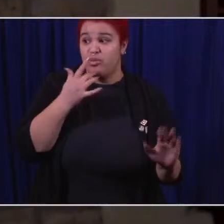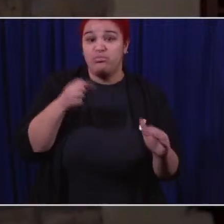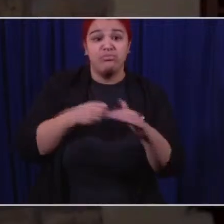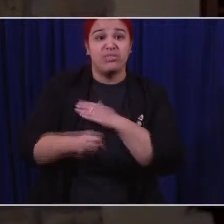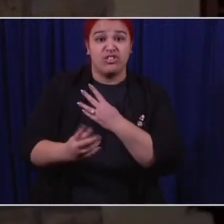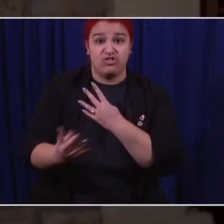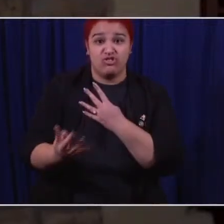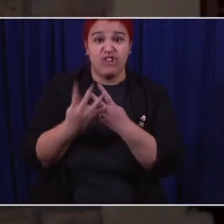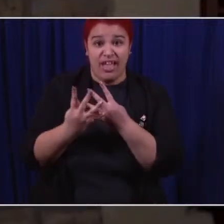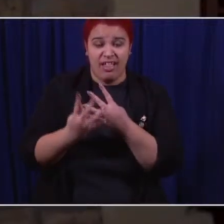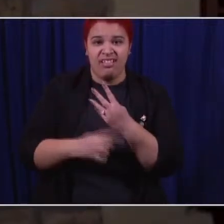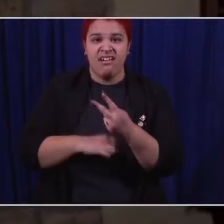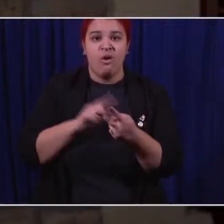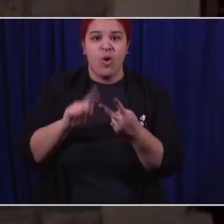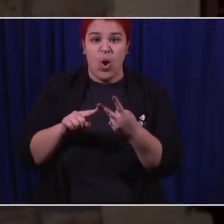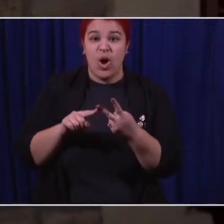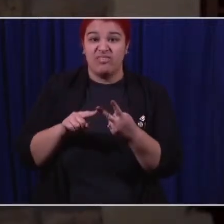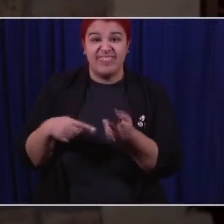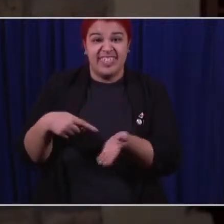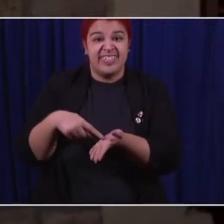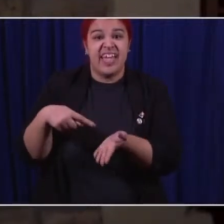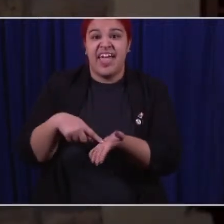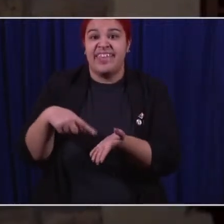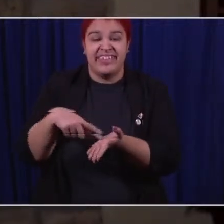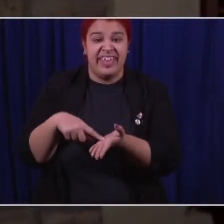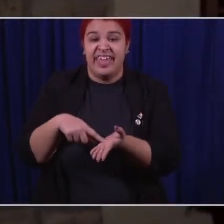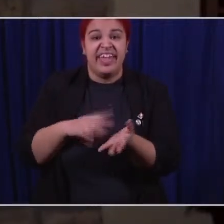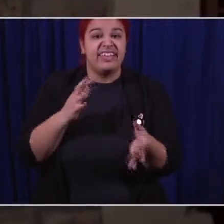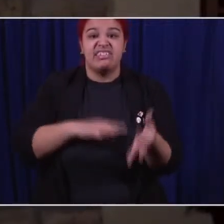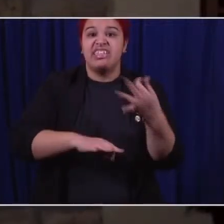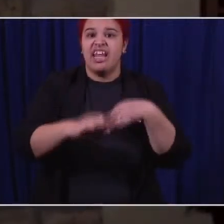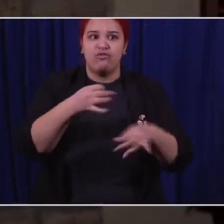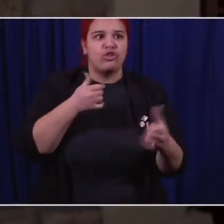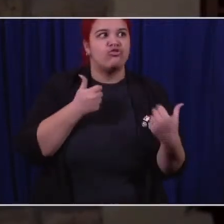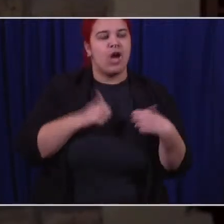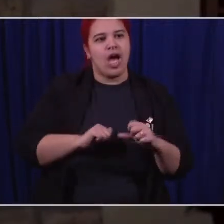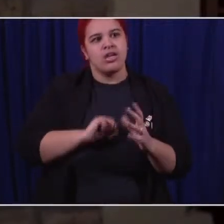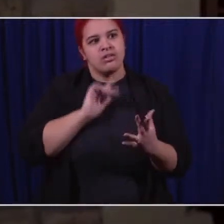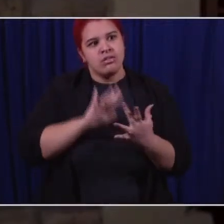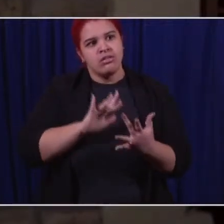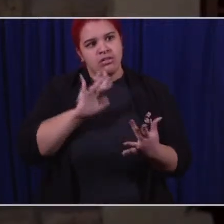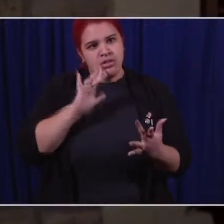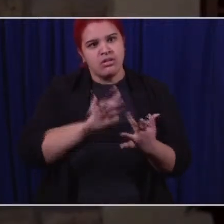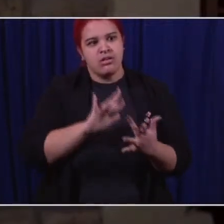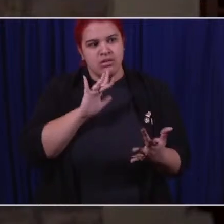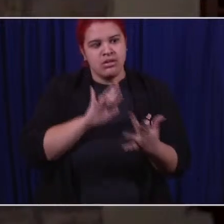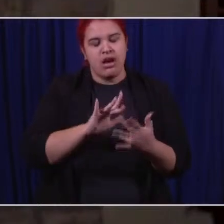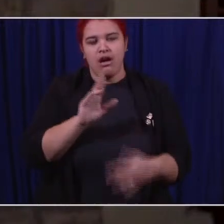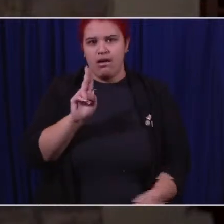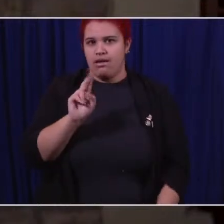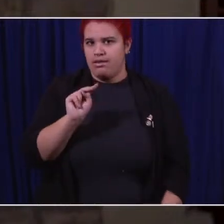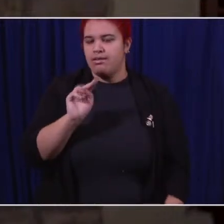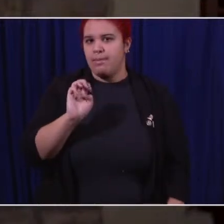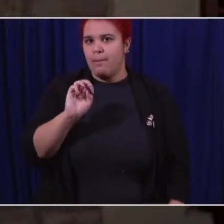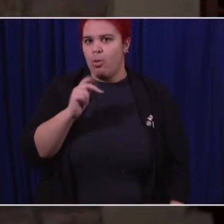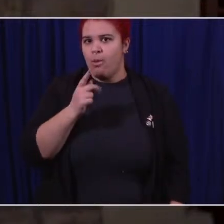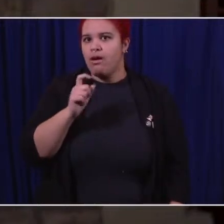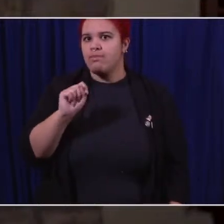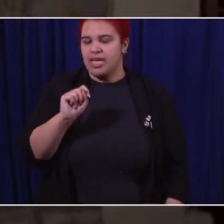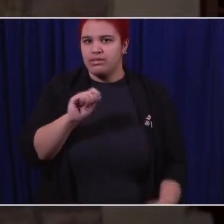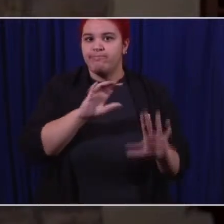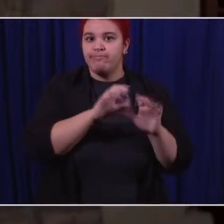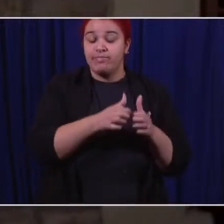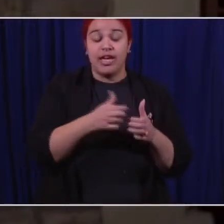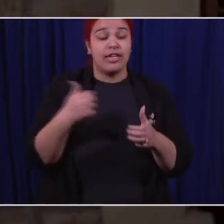reach out to the Department of Job and Family Services and just aren't getting the answers they need. We know a target disbursement date for some of these benefits is expected to be